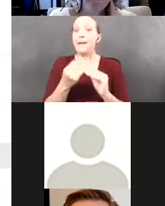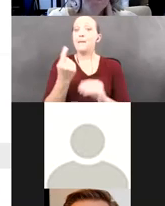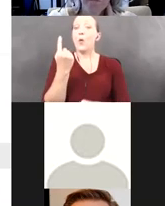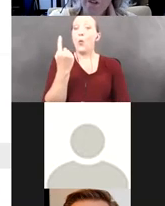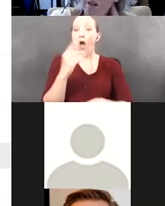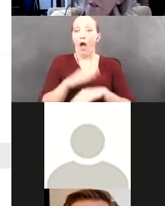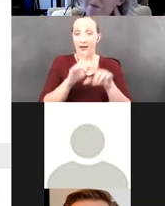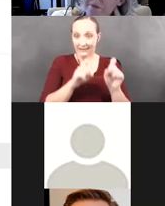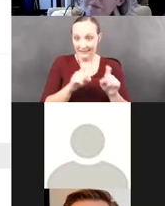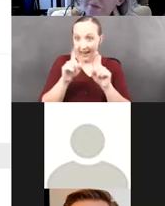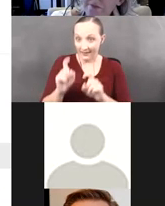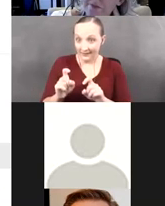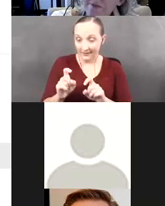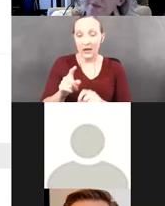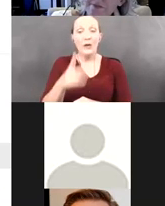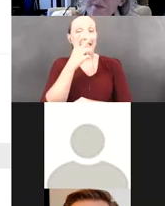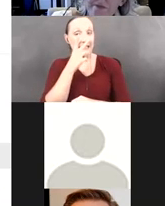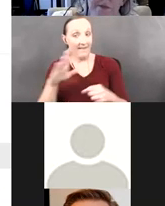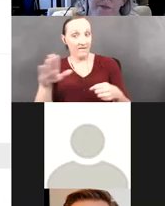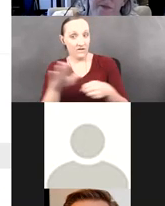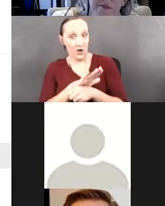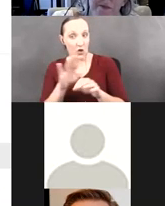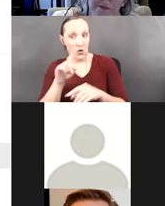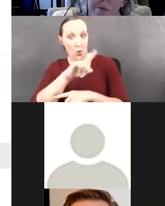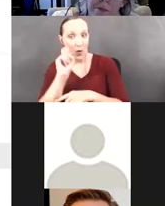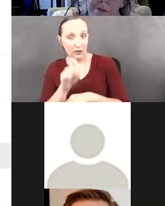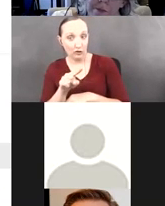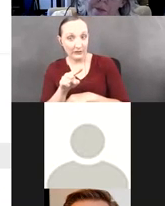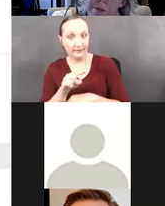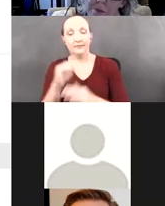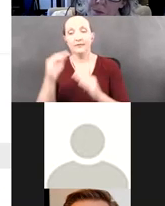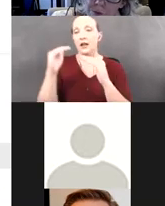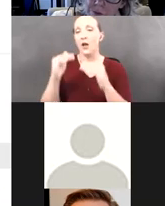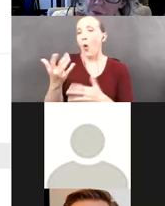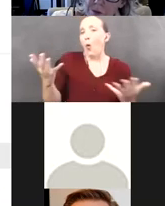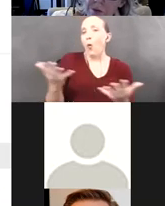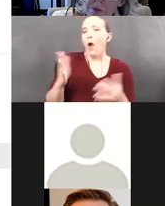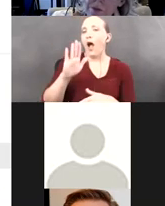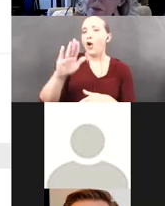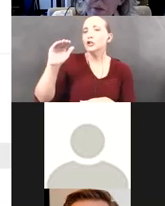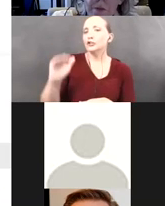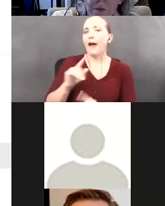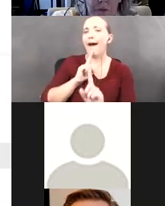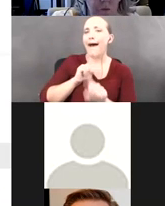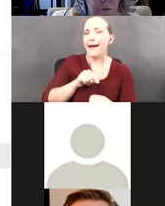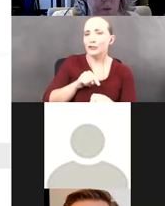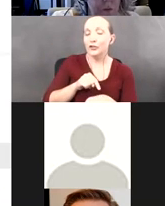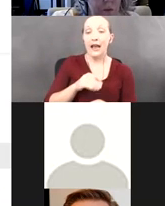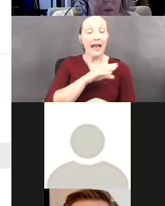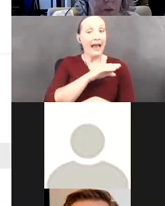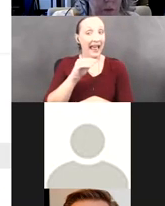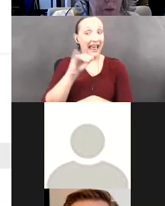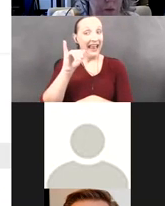test. número 1 en You el can see the examen. question, Ustedes pueden ver la pregunta, your child's responses, la respuesta and de if su your child had hijo, an